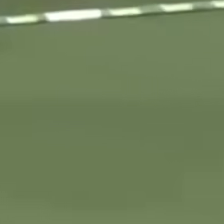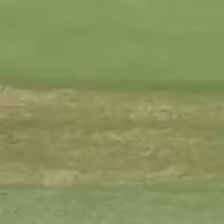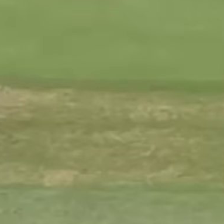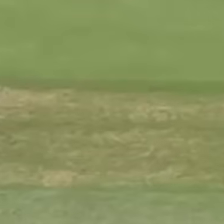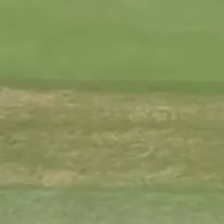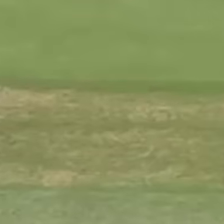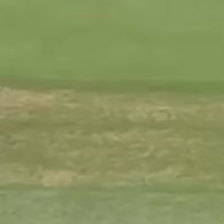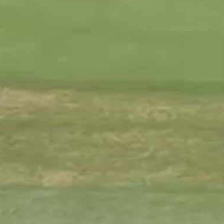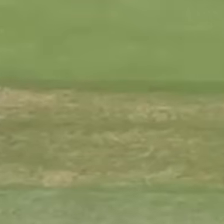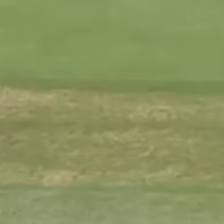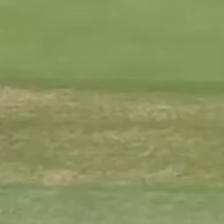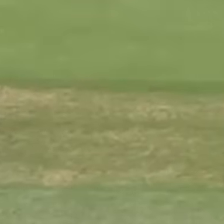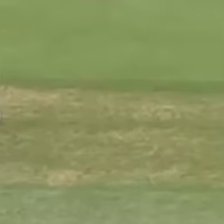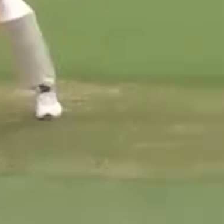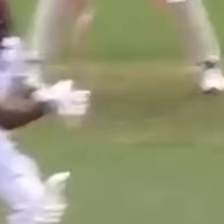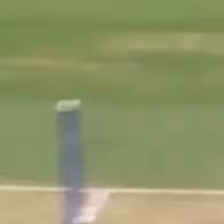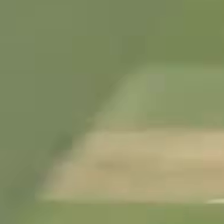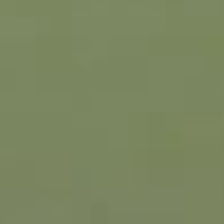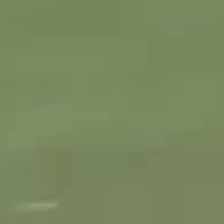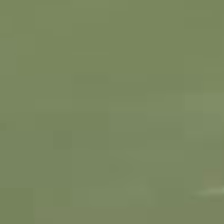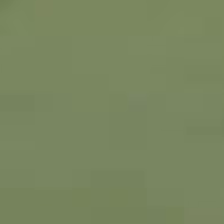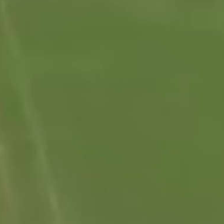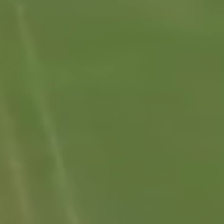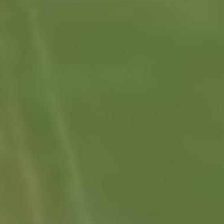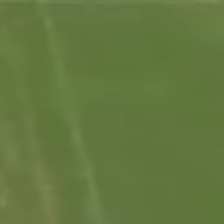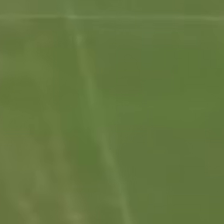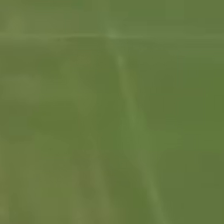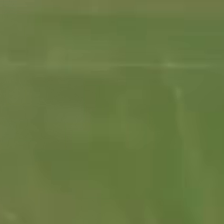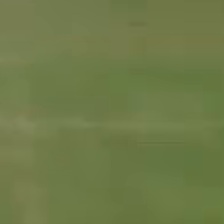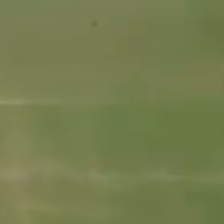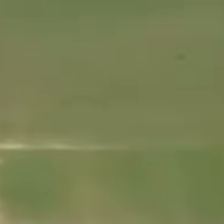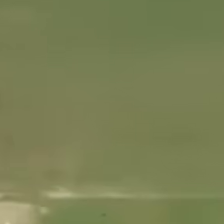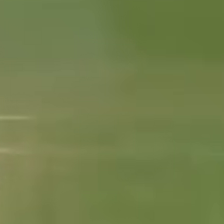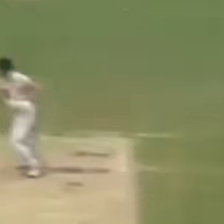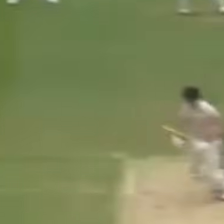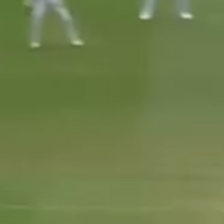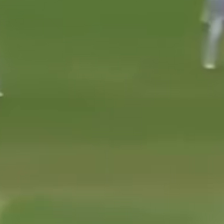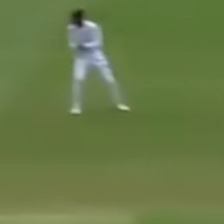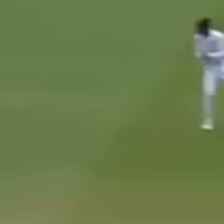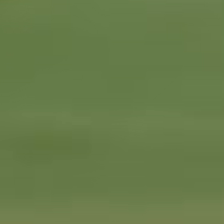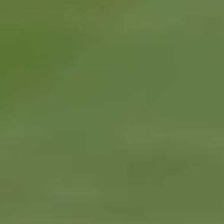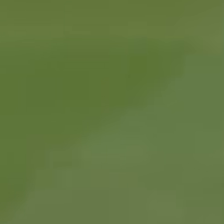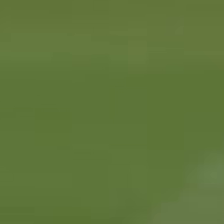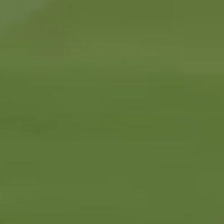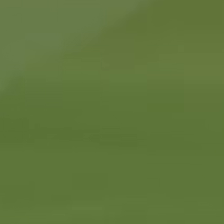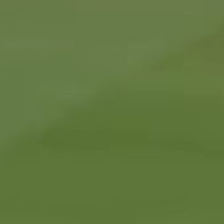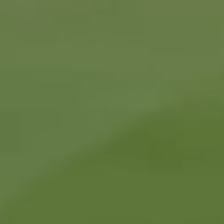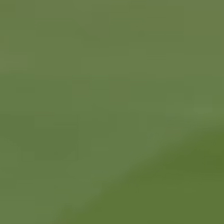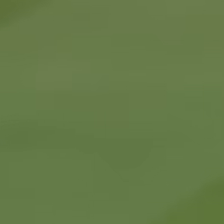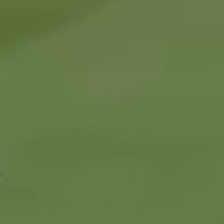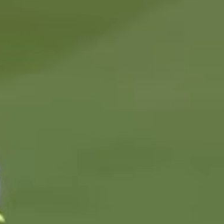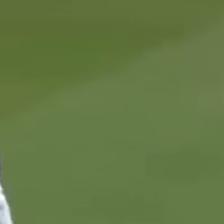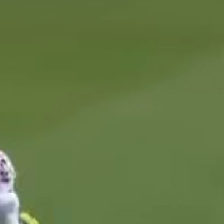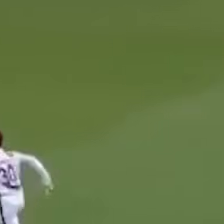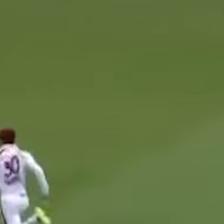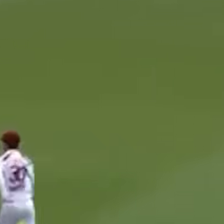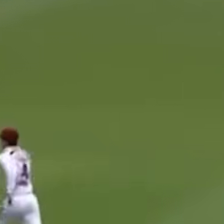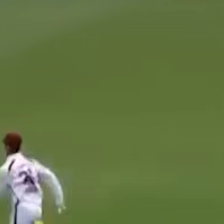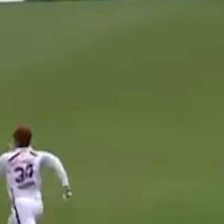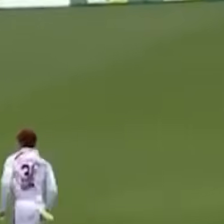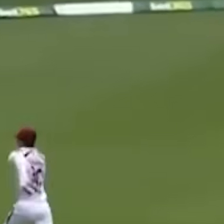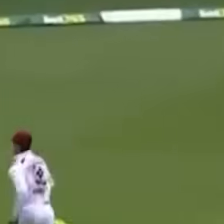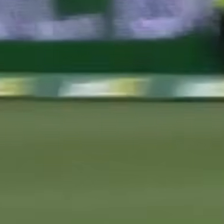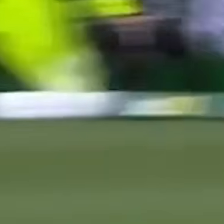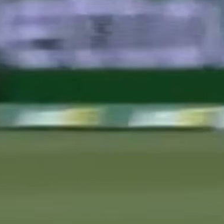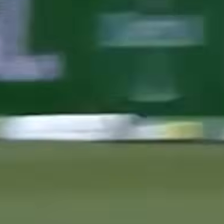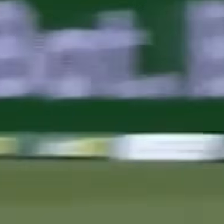Not outstanding, but noteworthy. With the West Indies not having much Test play, the other contenders, Kavim Hodge, had the highlight of